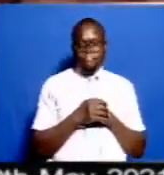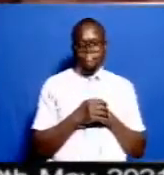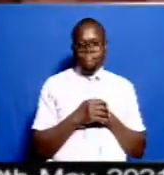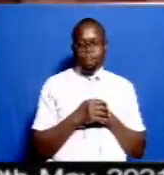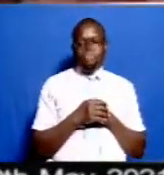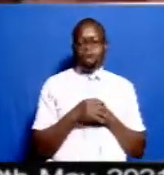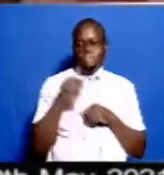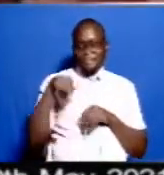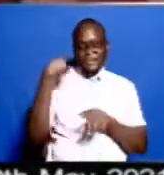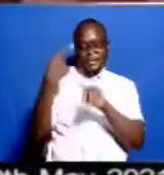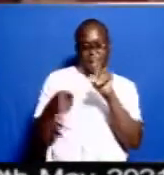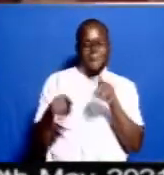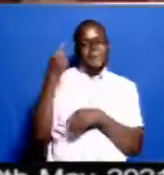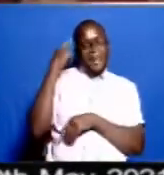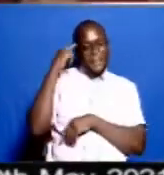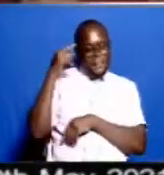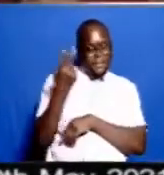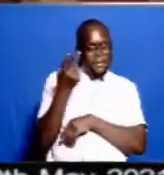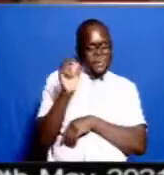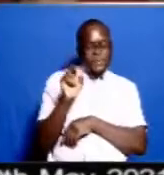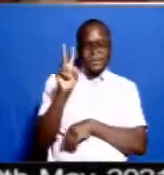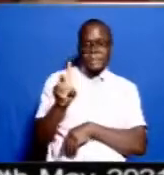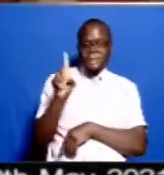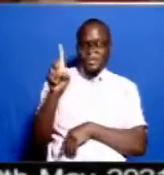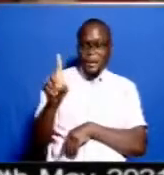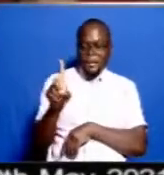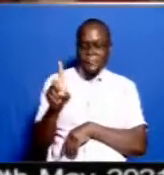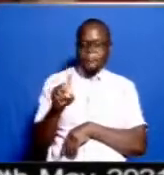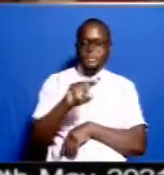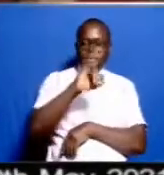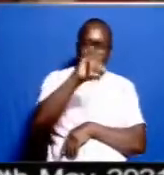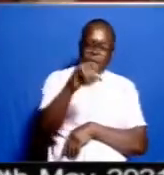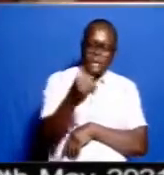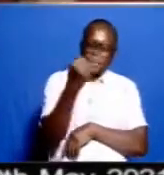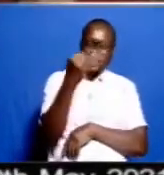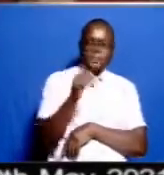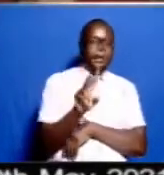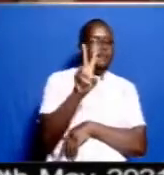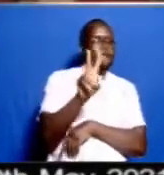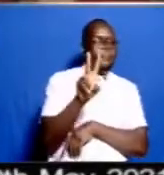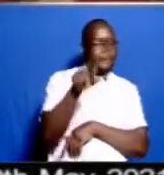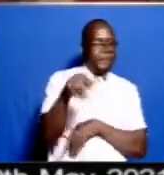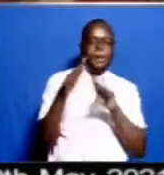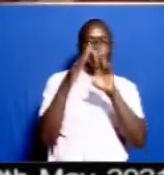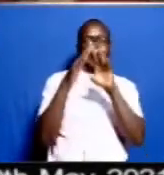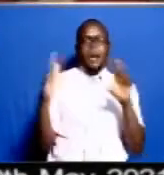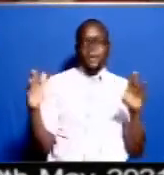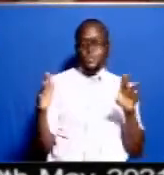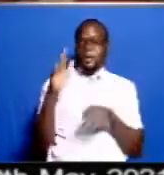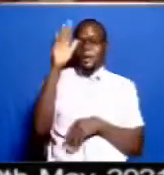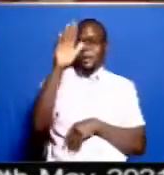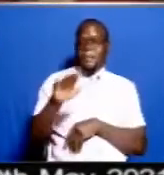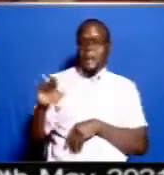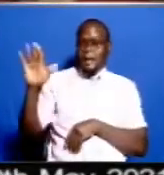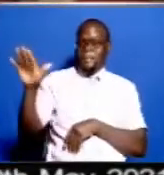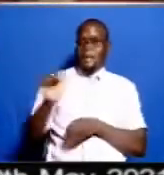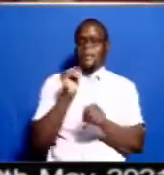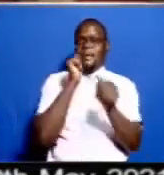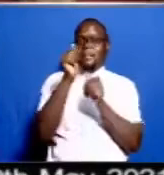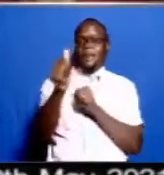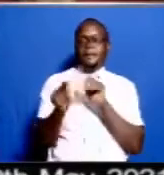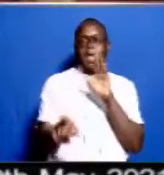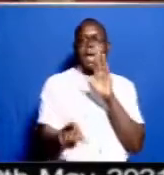earlier this year, and I believe from the beginning of this year, this House passed a